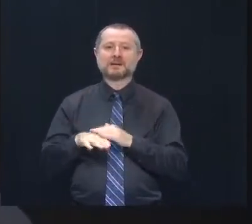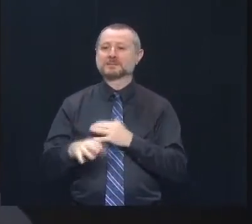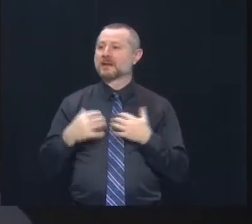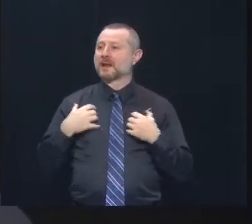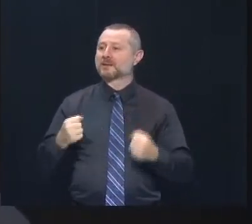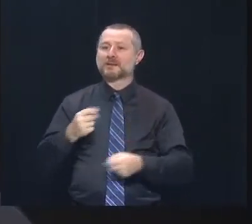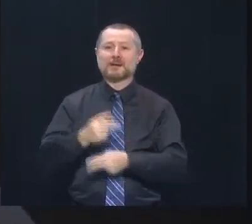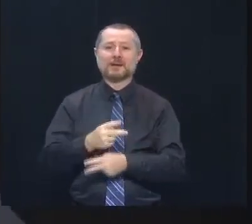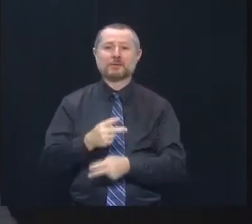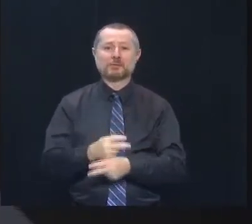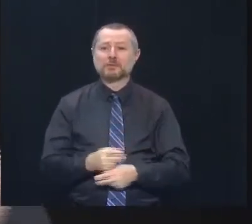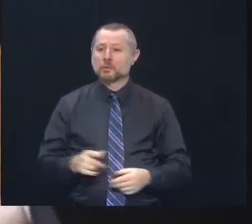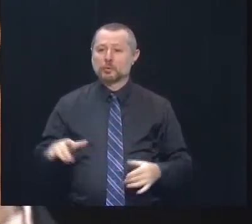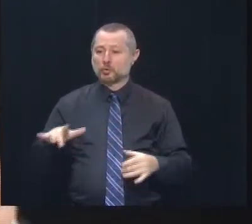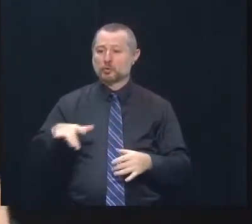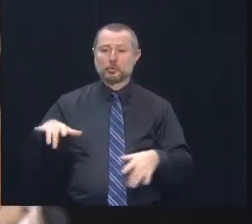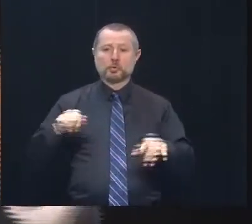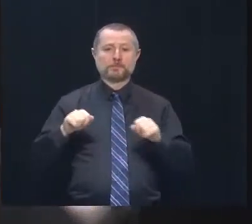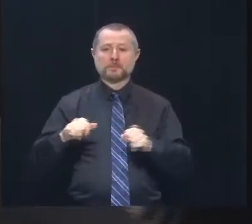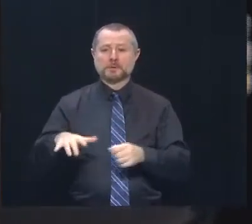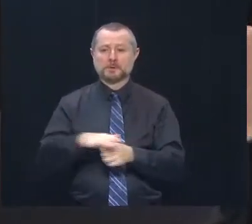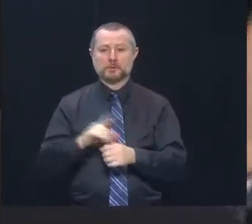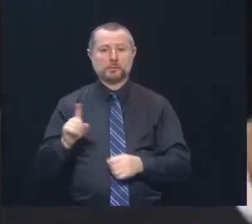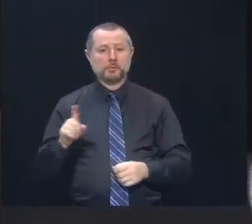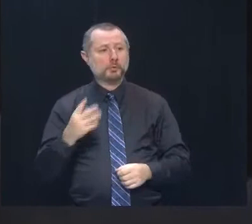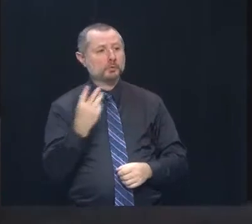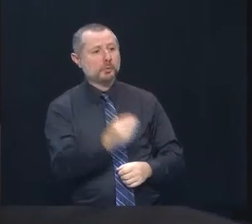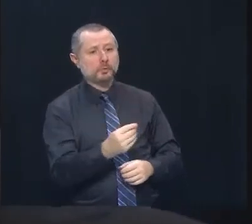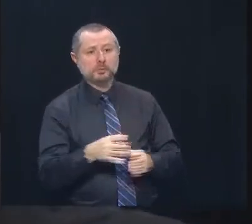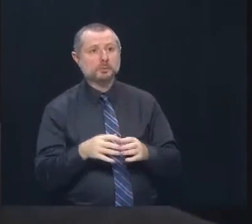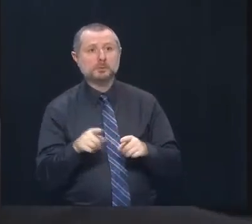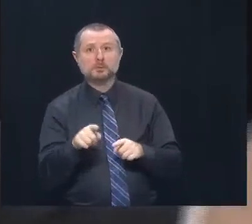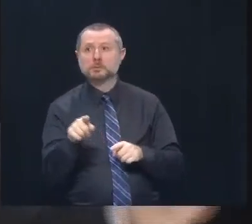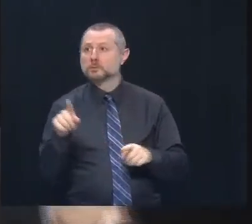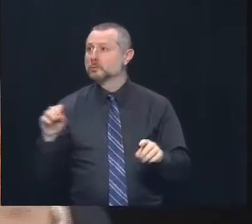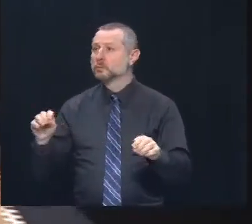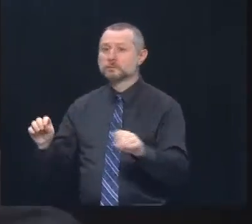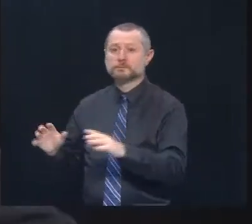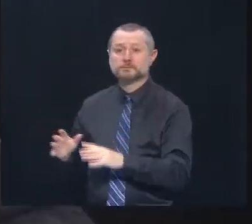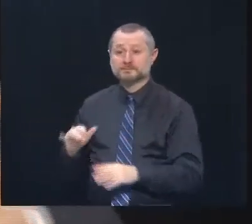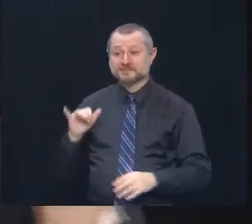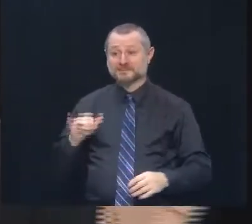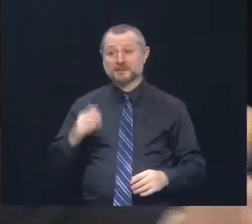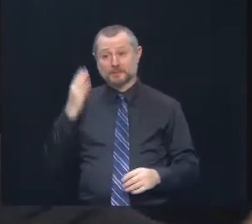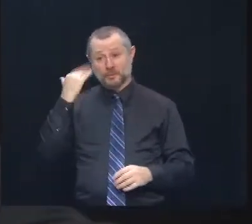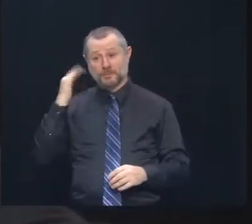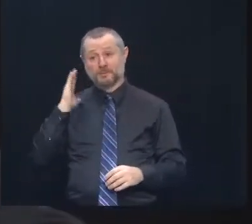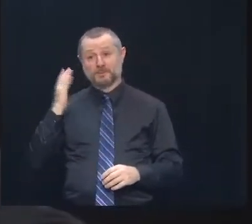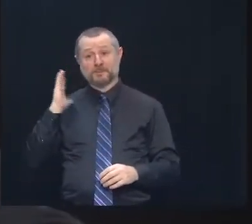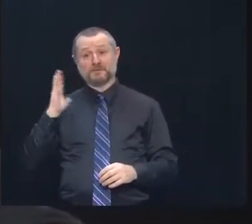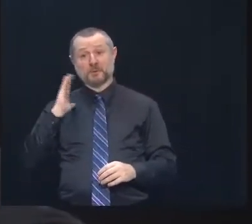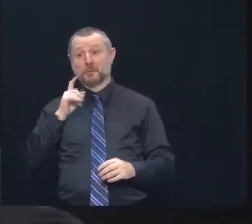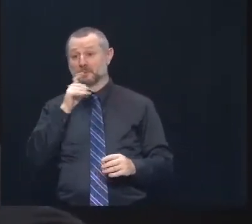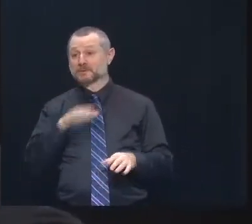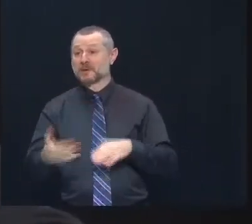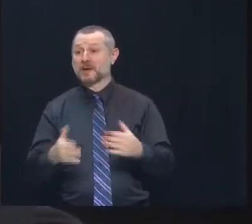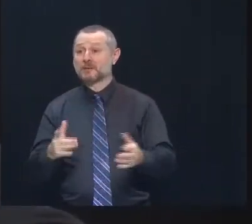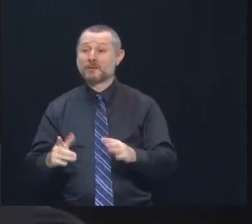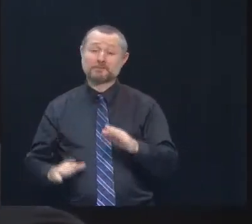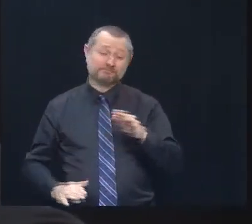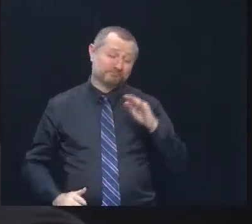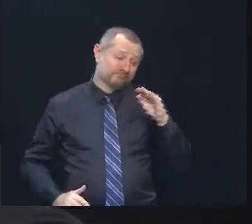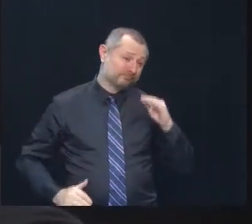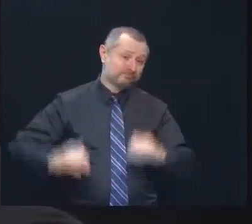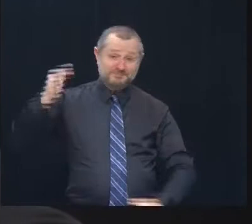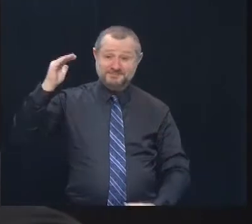facilities. That's what caused the disparity in the death rate to begin with.